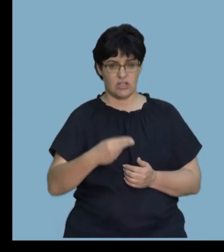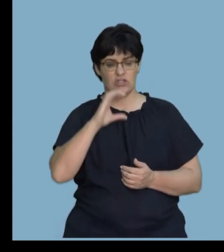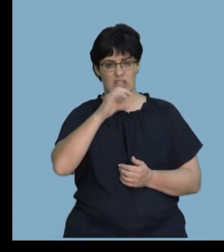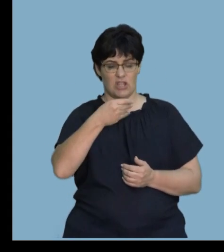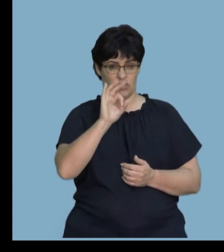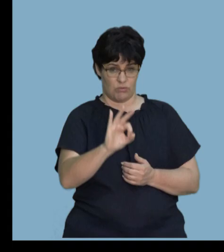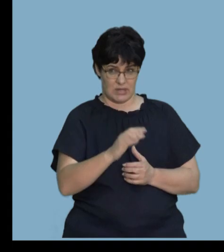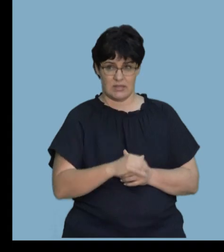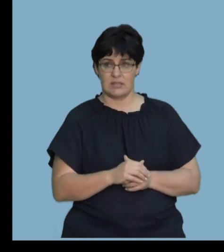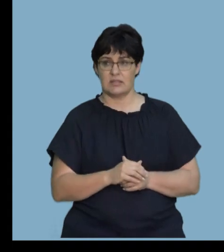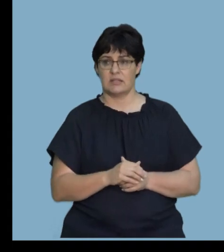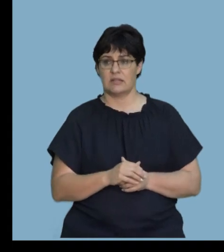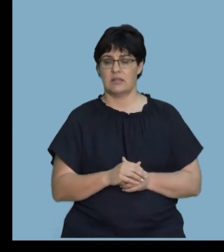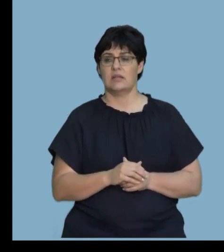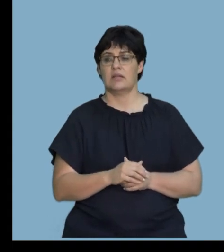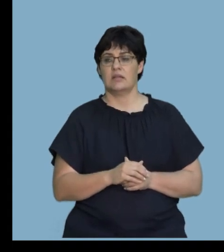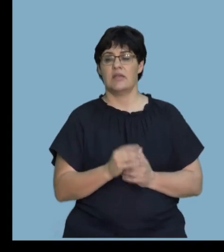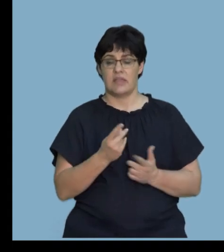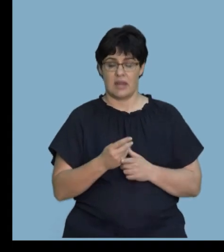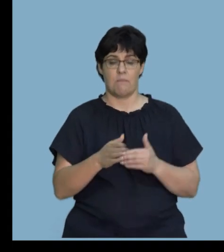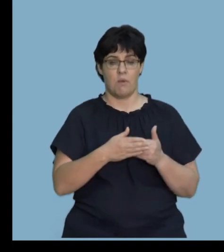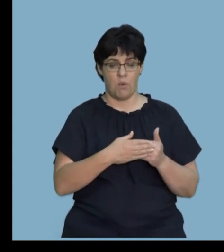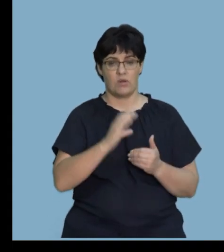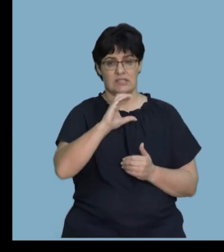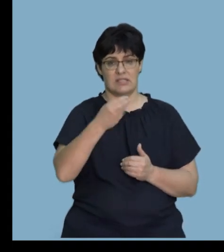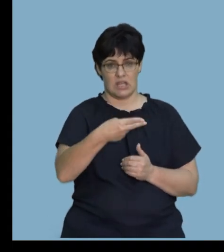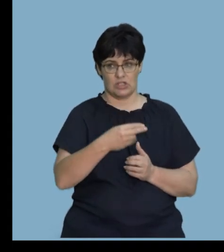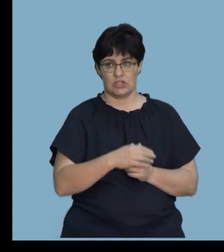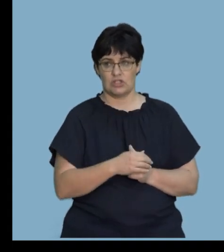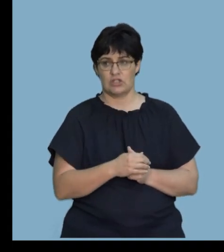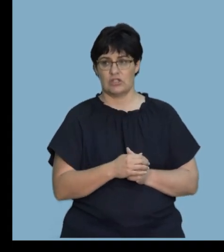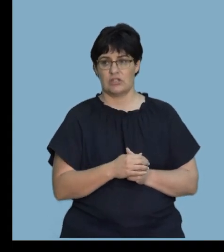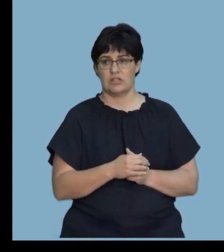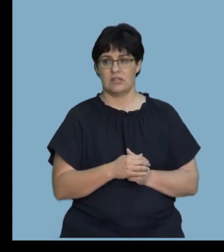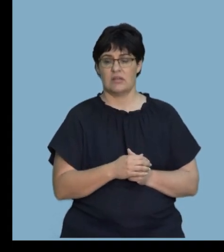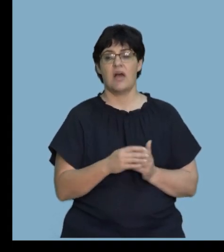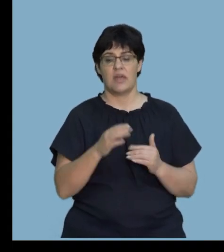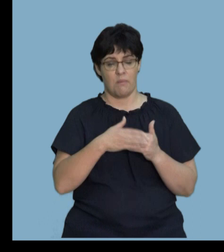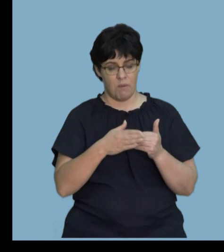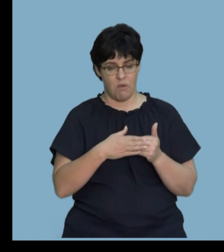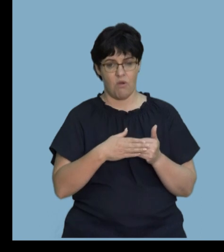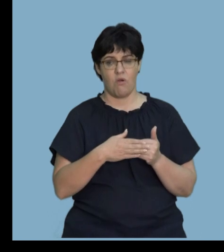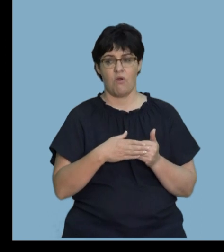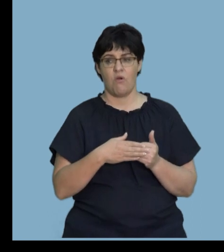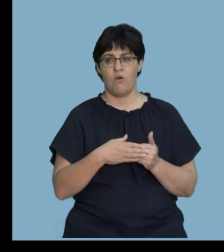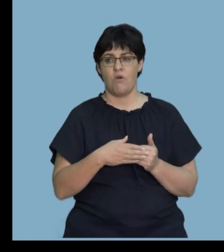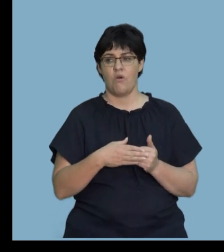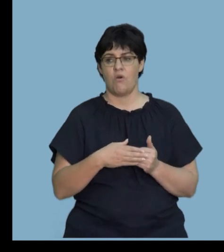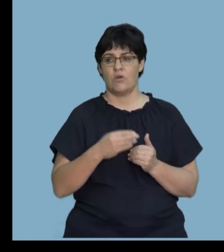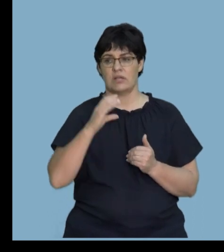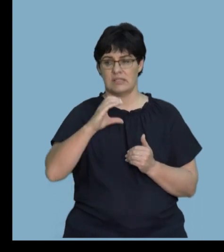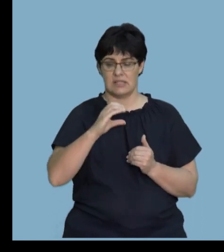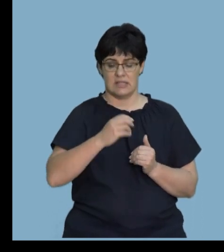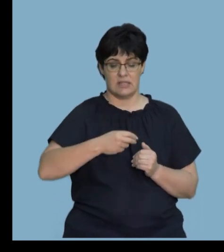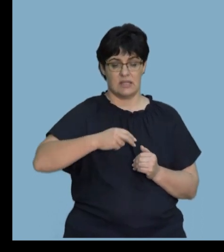that's, and then another CH, okay? Right, and then we've got C double bond O, right?